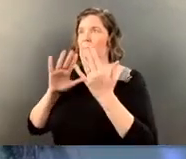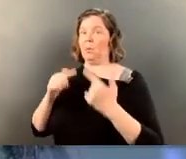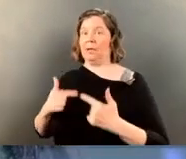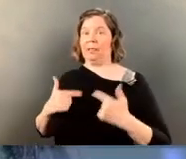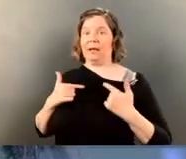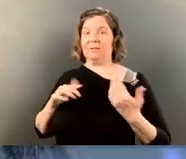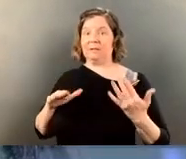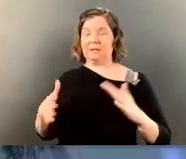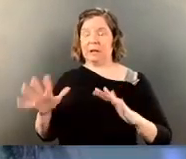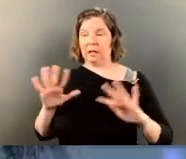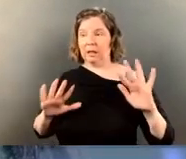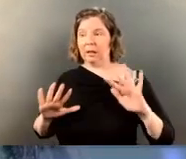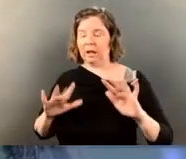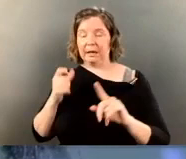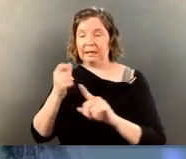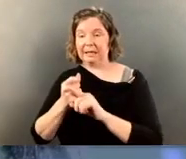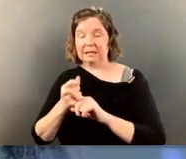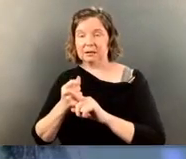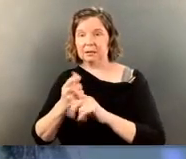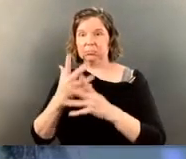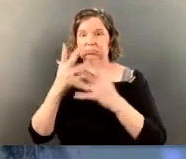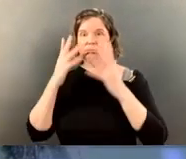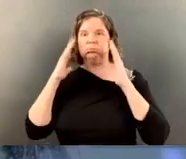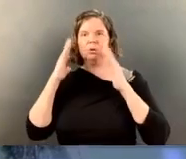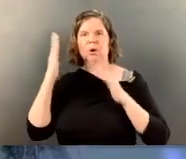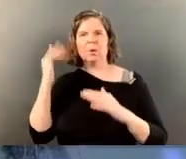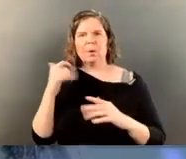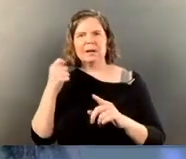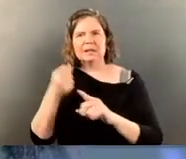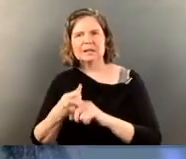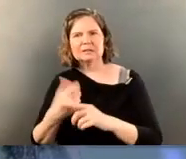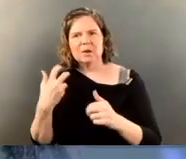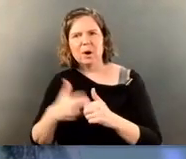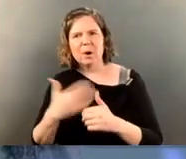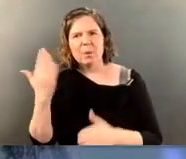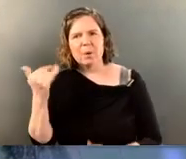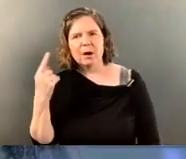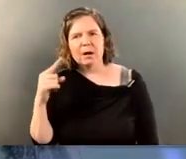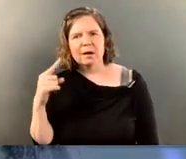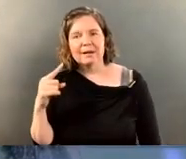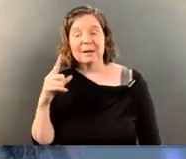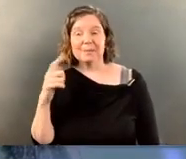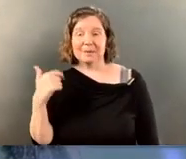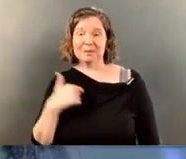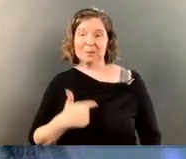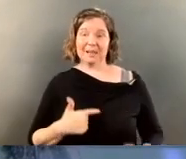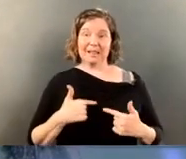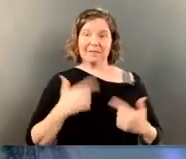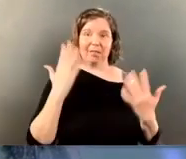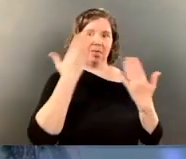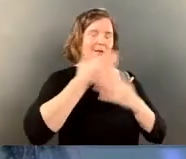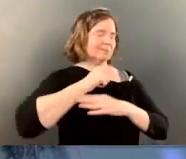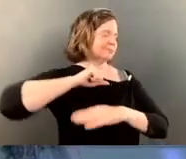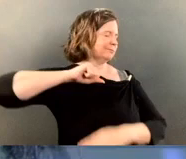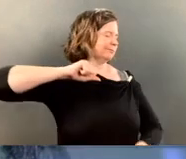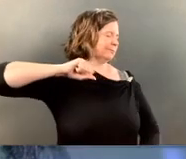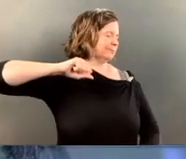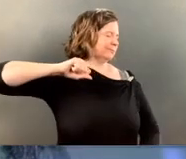and death, and all of a sudden it hits us like a ton of bricks? Why did it hit us like a ton of bricks? Because we were living in the illusion.